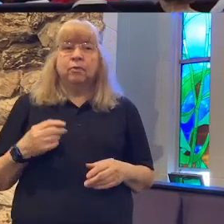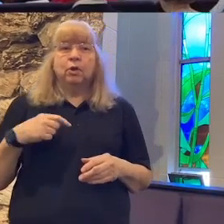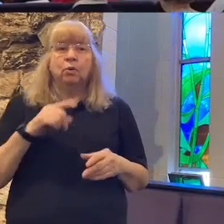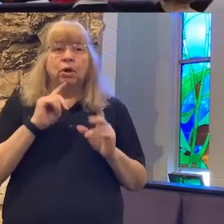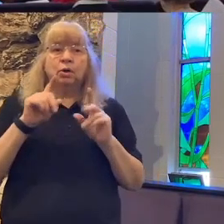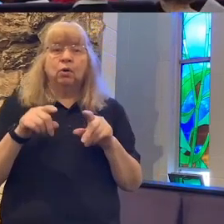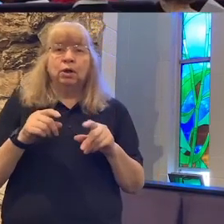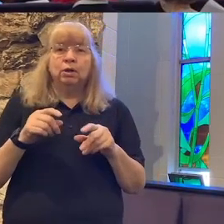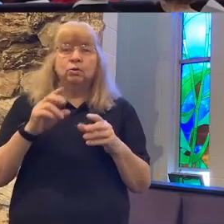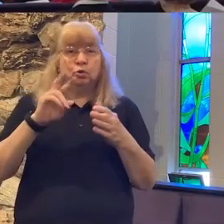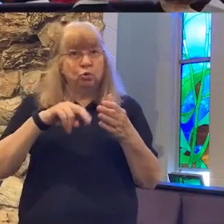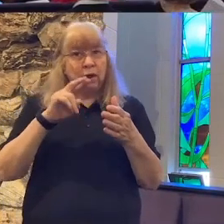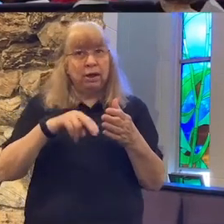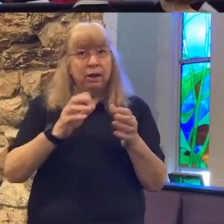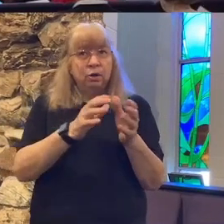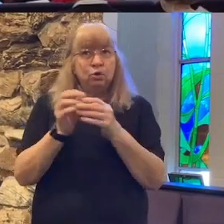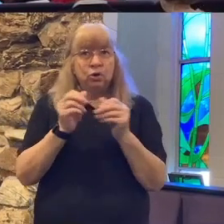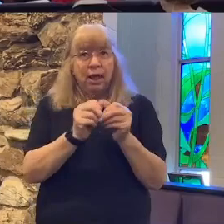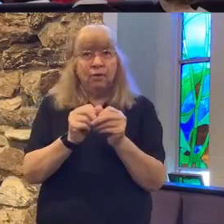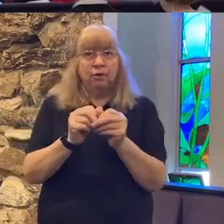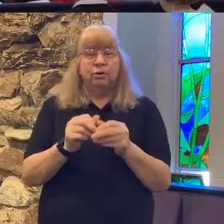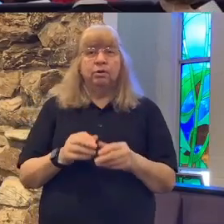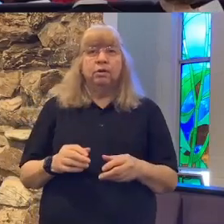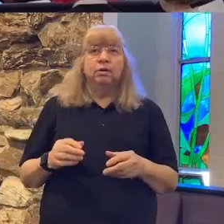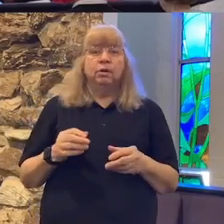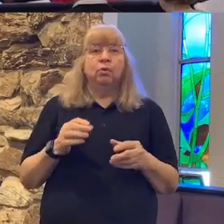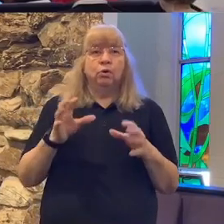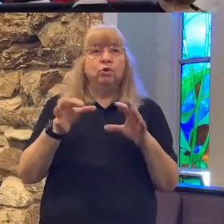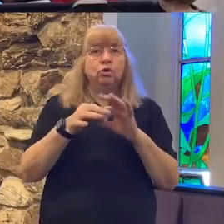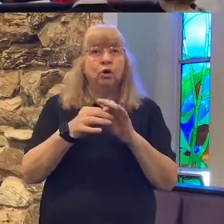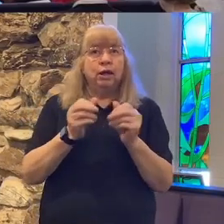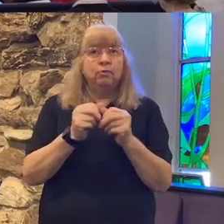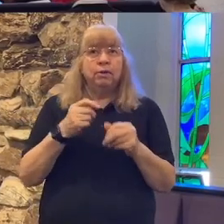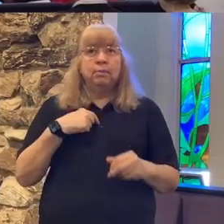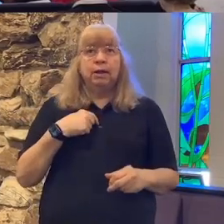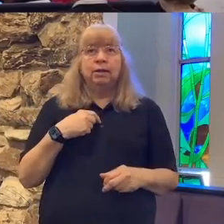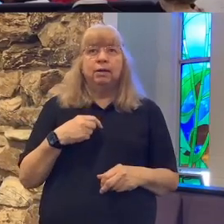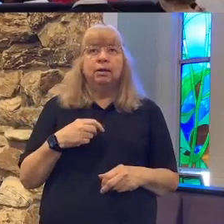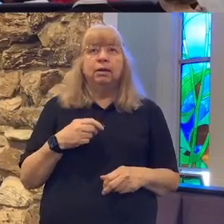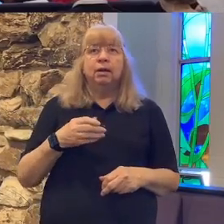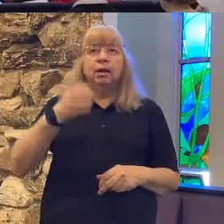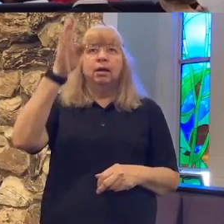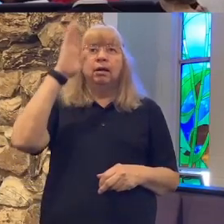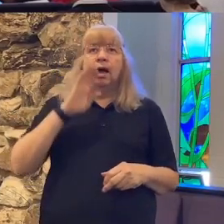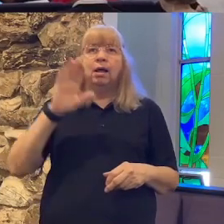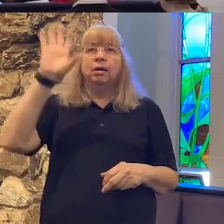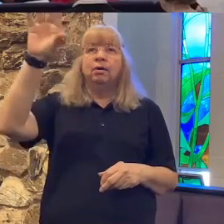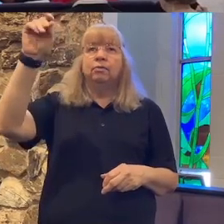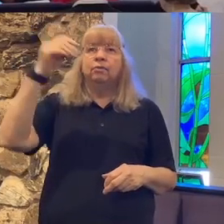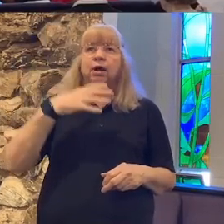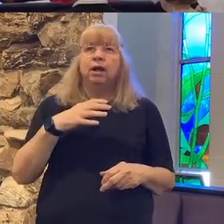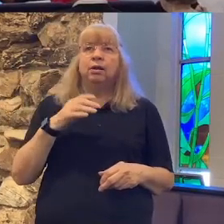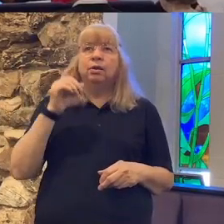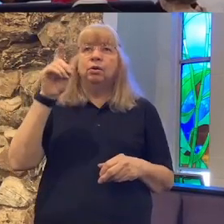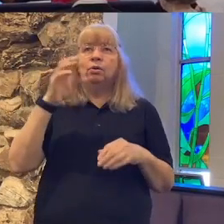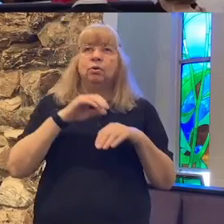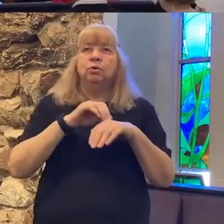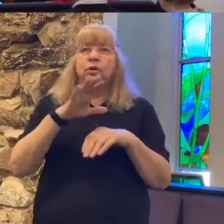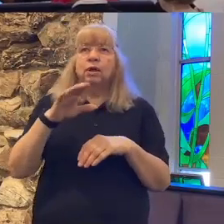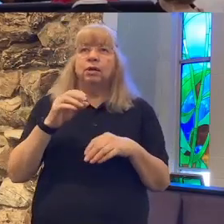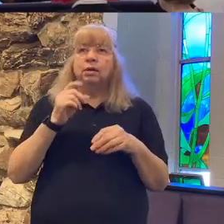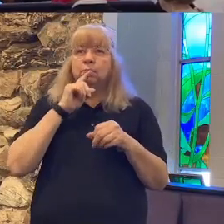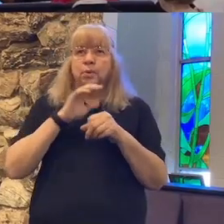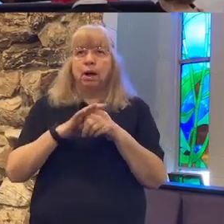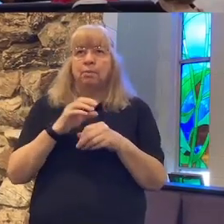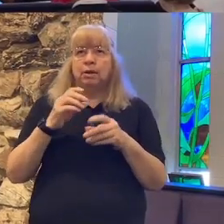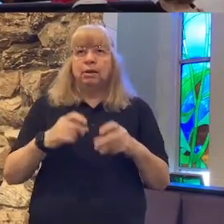to read it together. So will you join with me? God of grace, you sent the